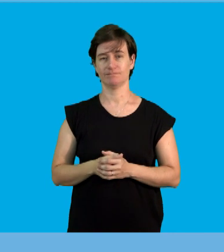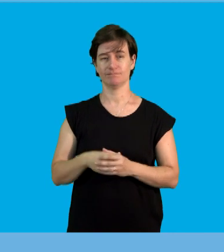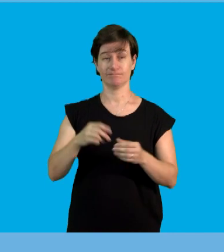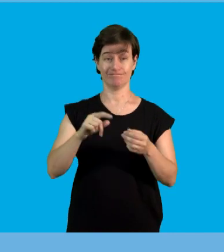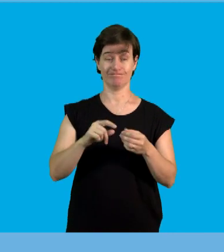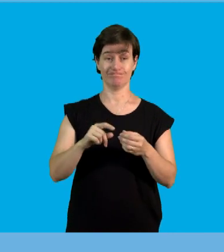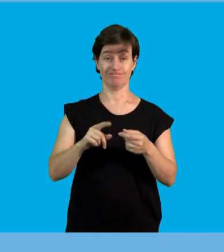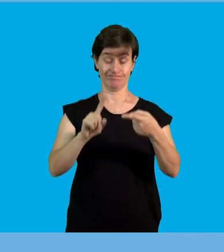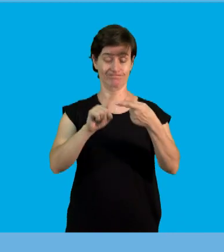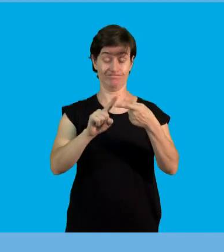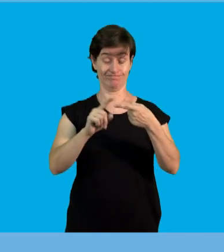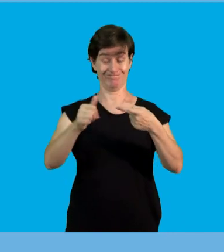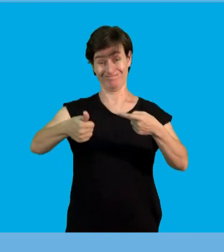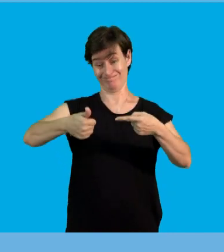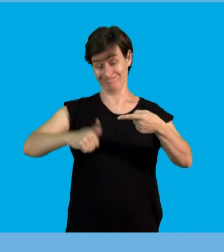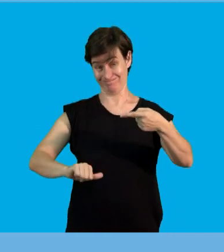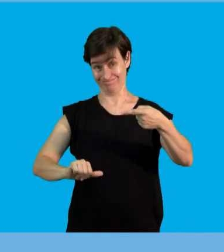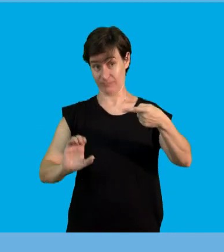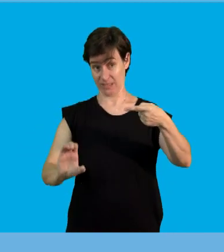V. And